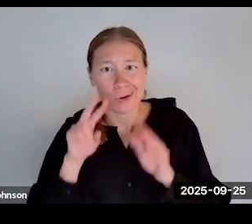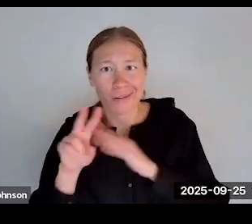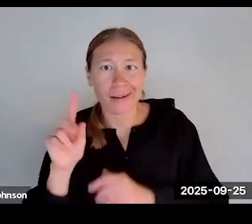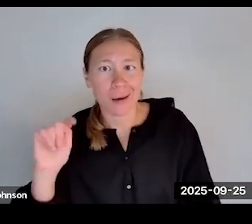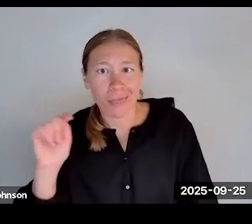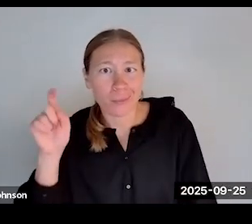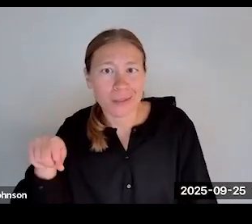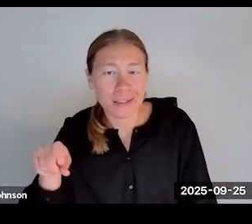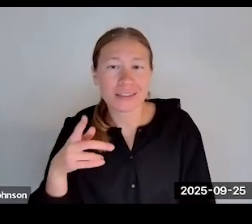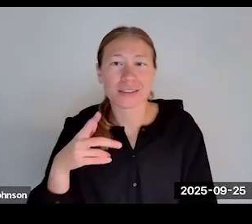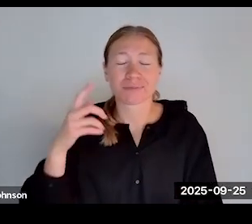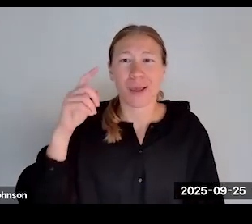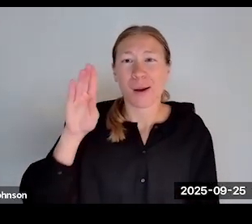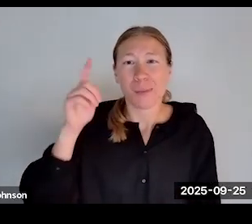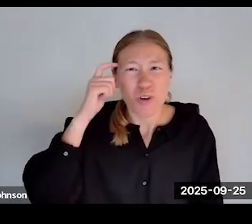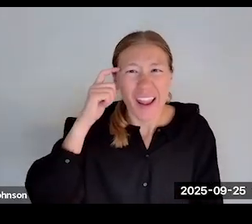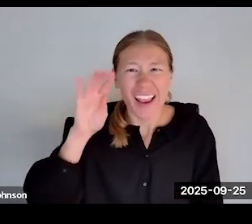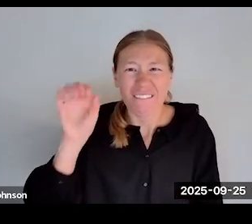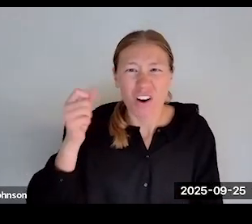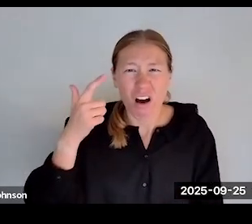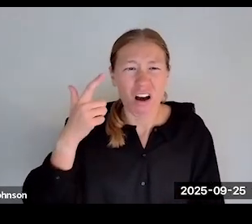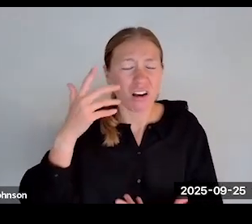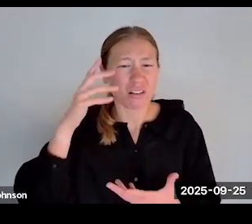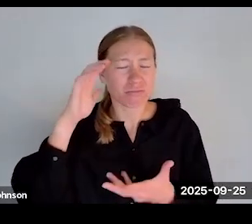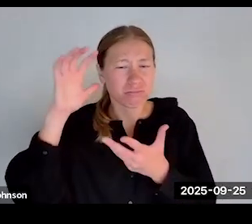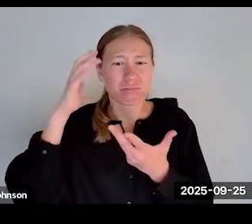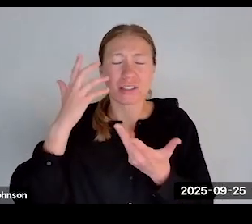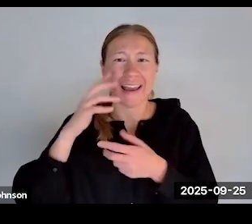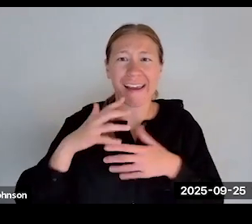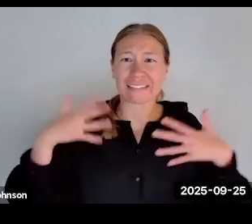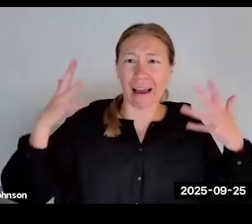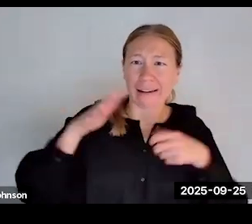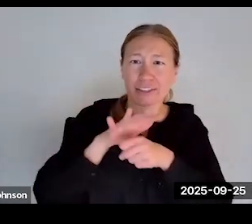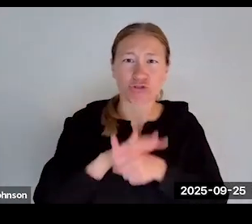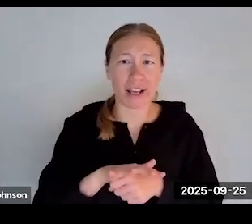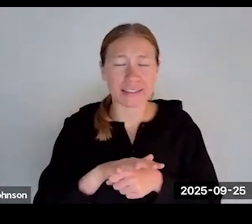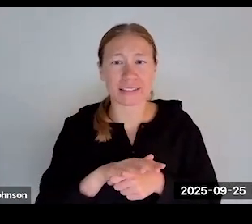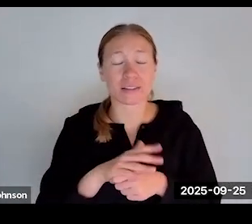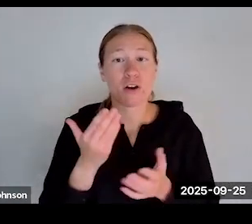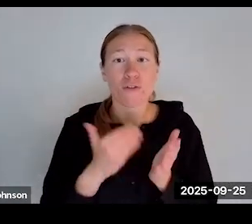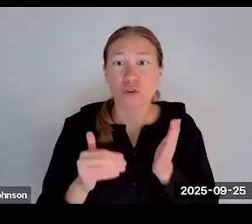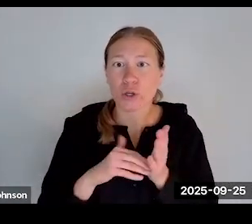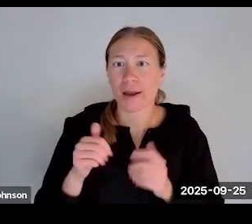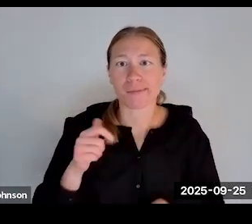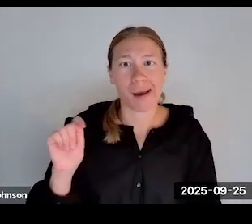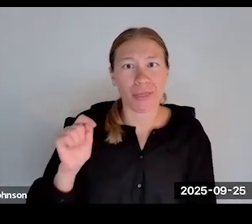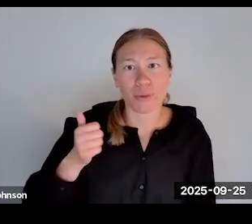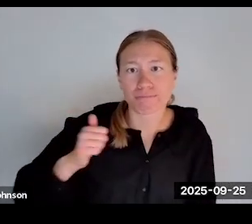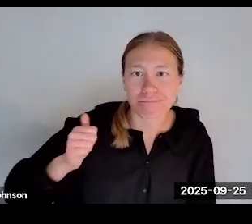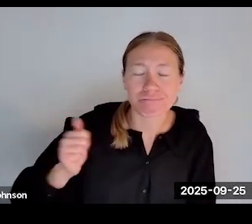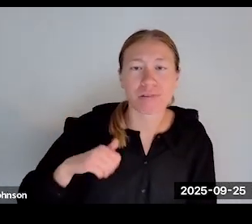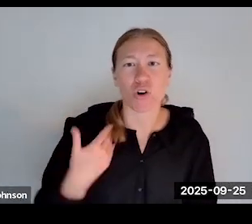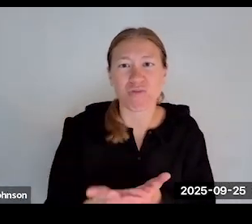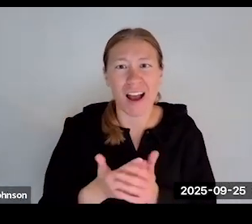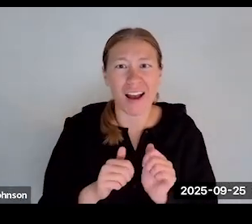brain fog, as well as anxiety and stress. These can present as frequent needs for restroom breaks, being late to